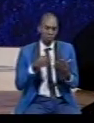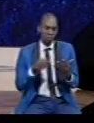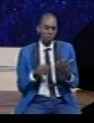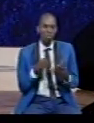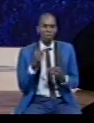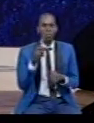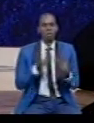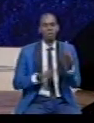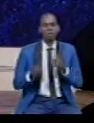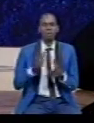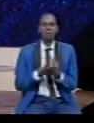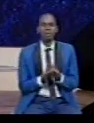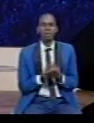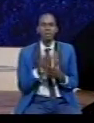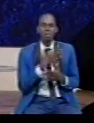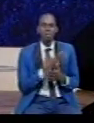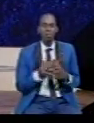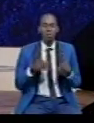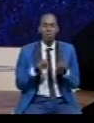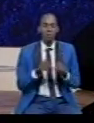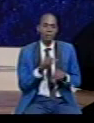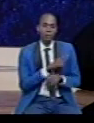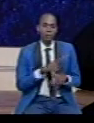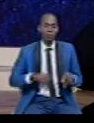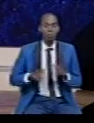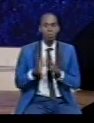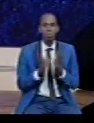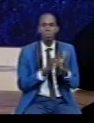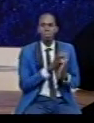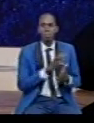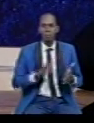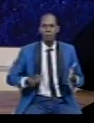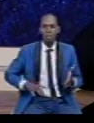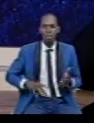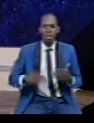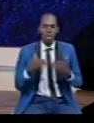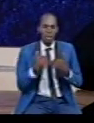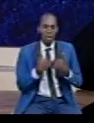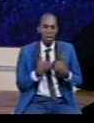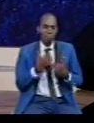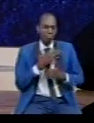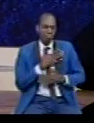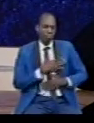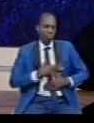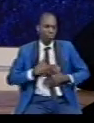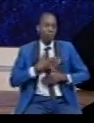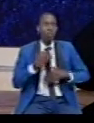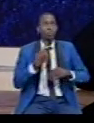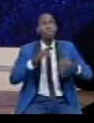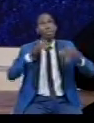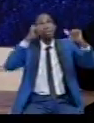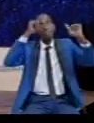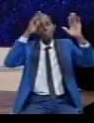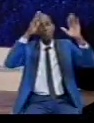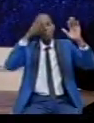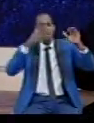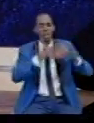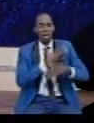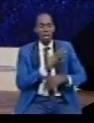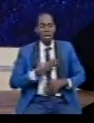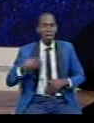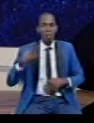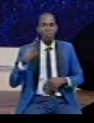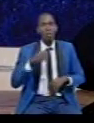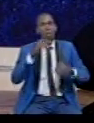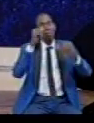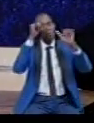the people." As the Lord Jesus Christ had pleased the Father, and the Father said,